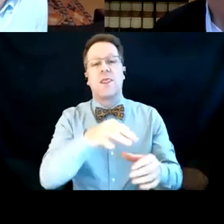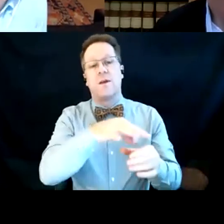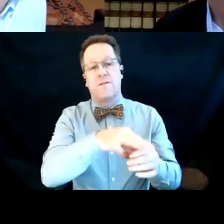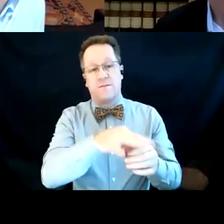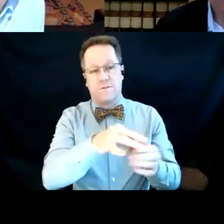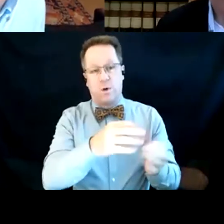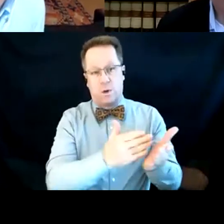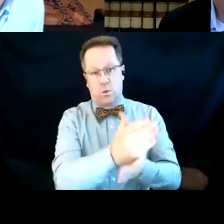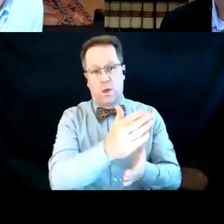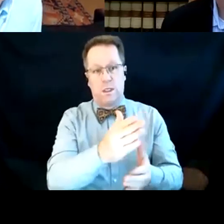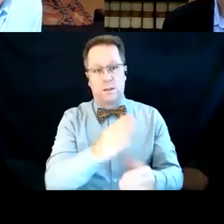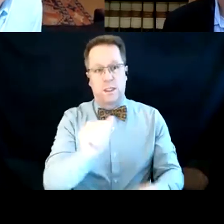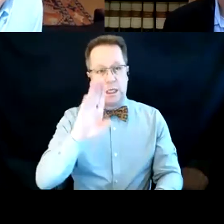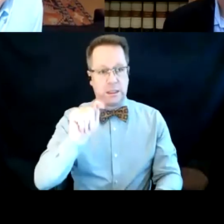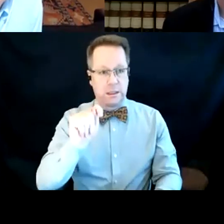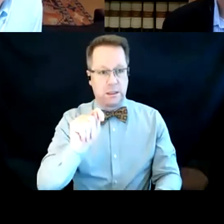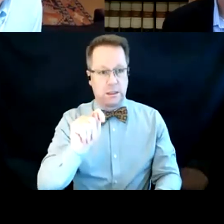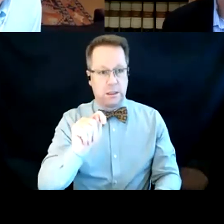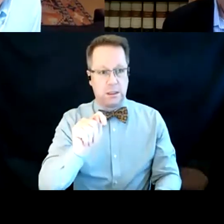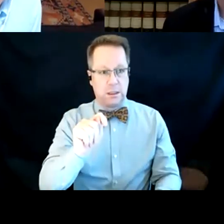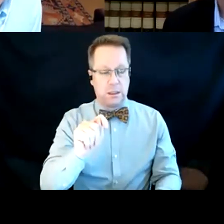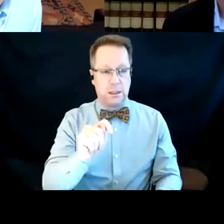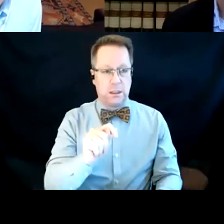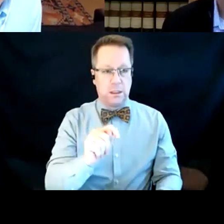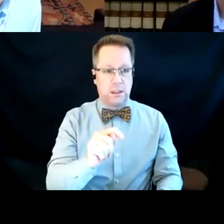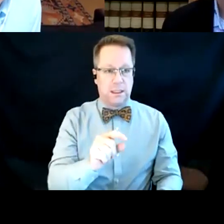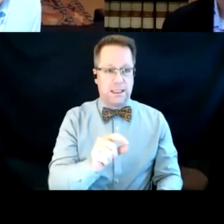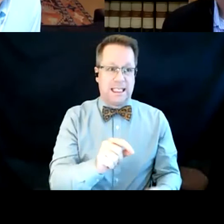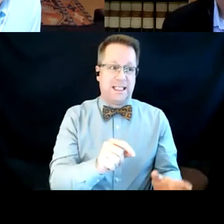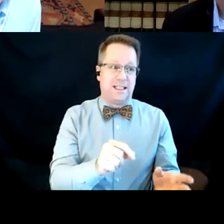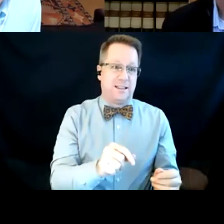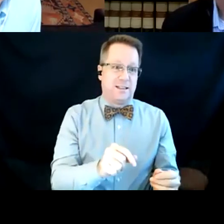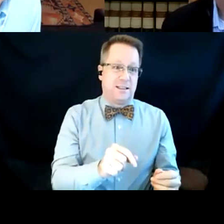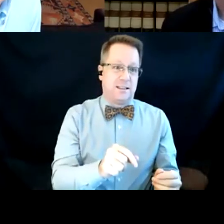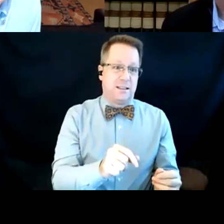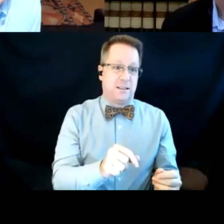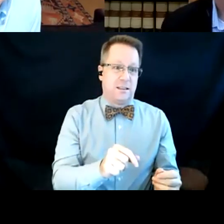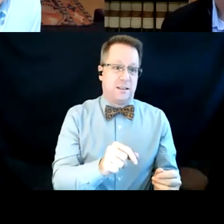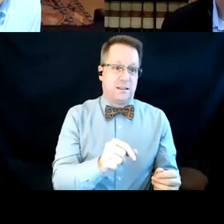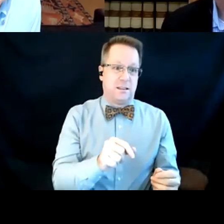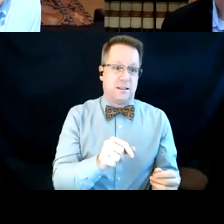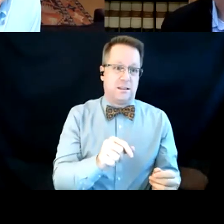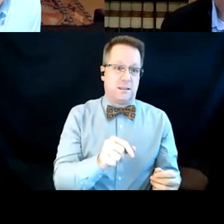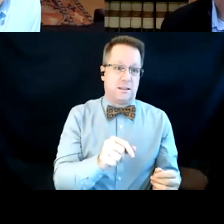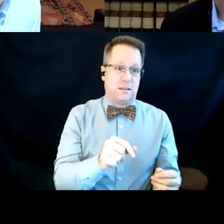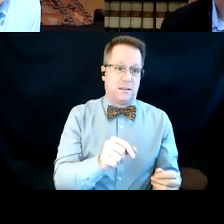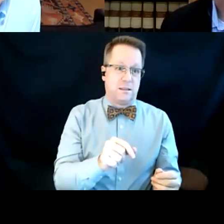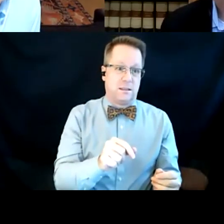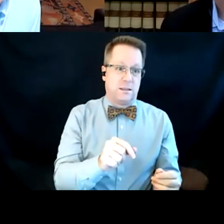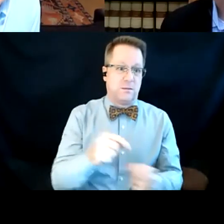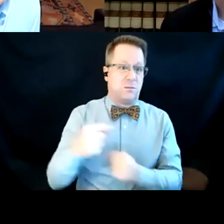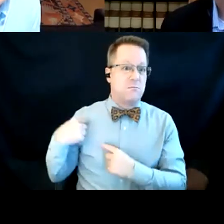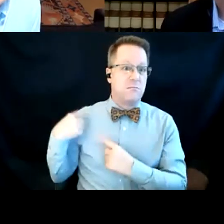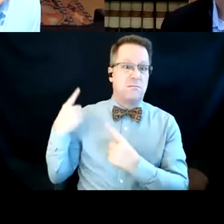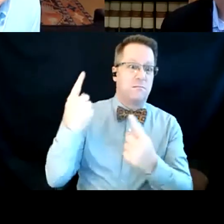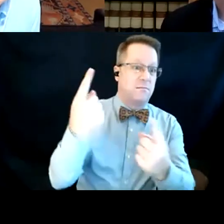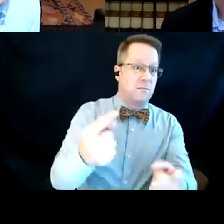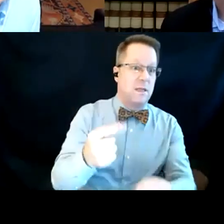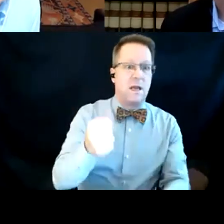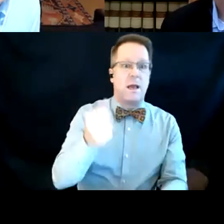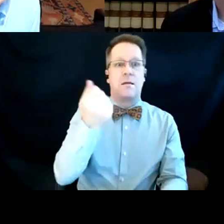case under the Voting Rights Act in 4 years. That has never happened since the Voting Rights Act was enacted in